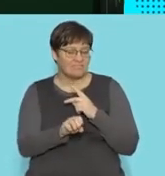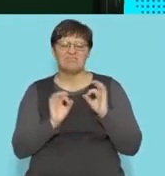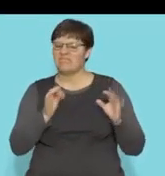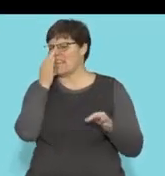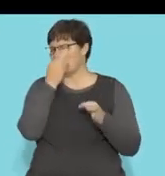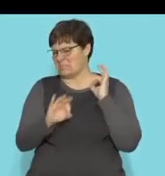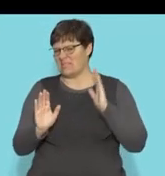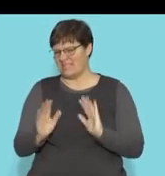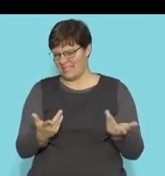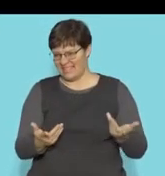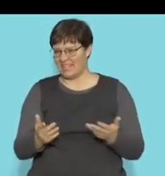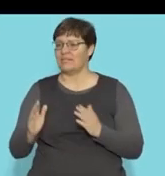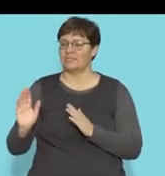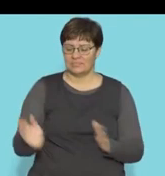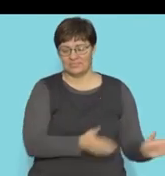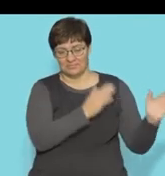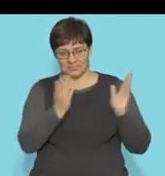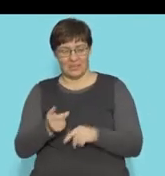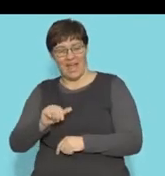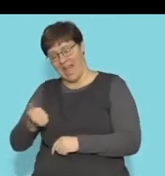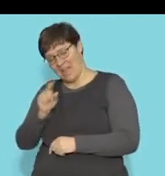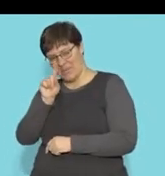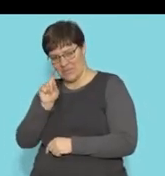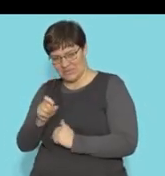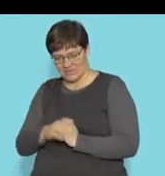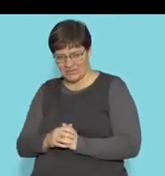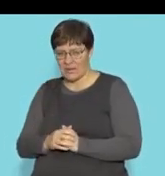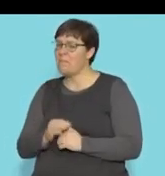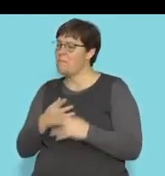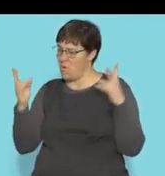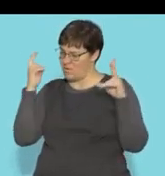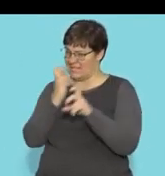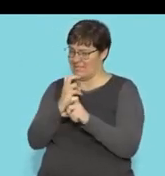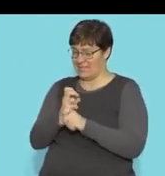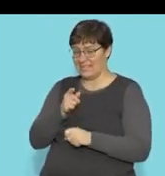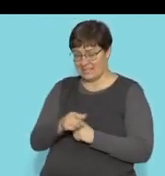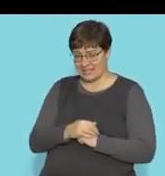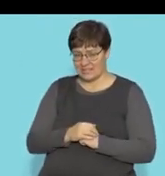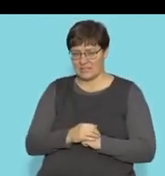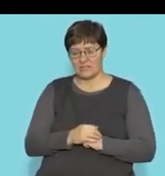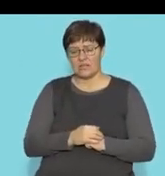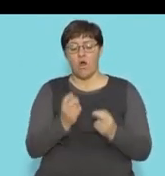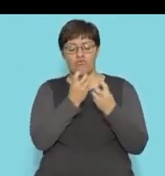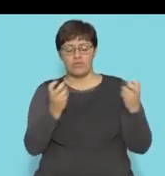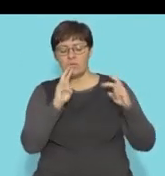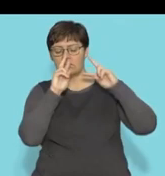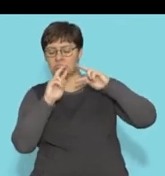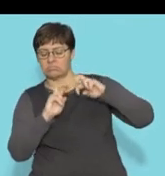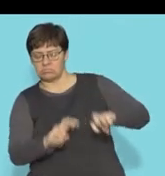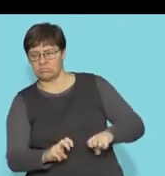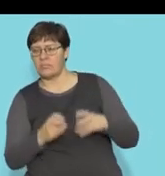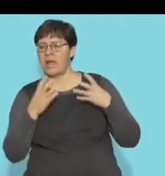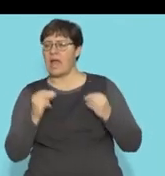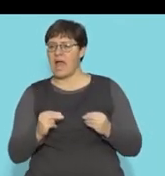questions fairly simple. So let's try another question. This is a little more tricky. Study the resources, and